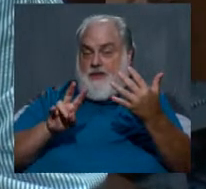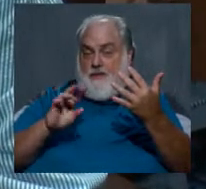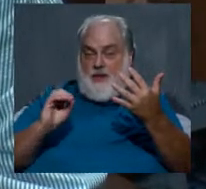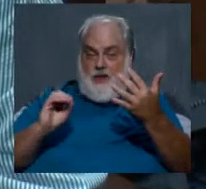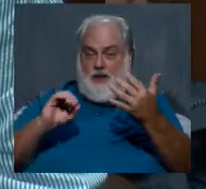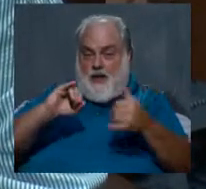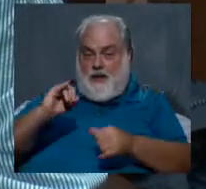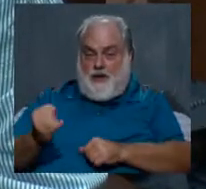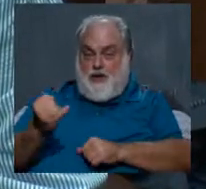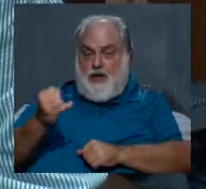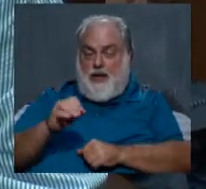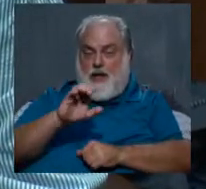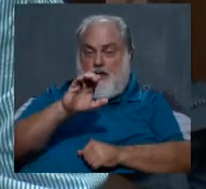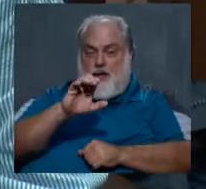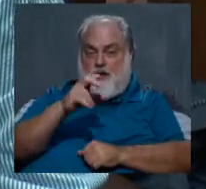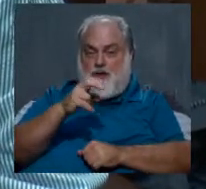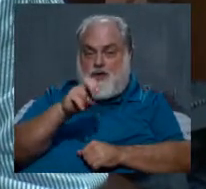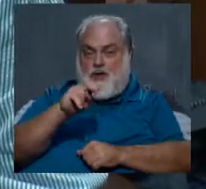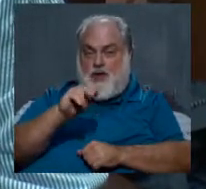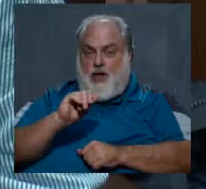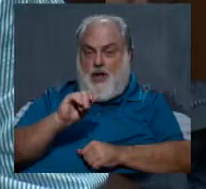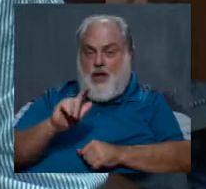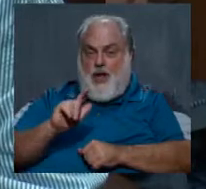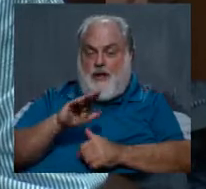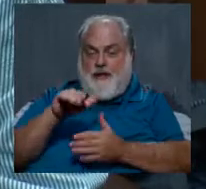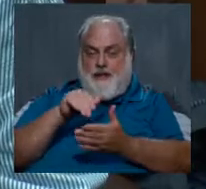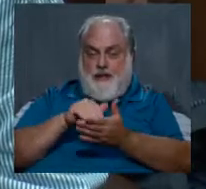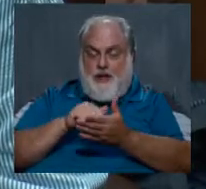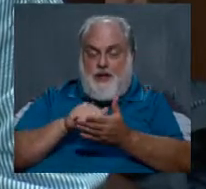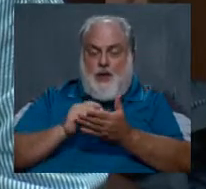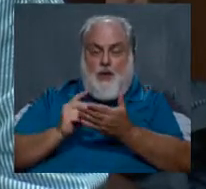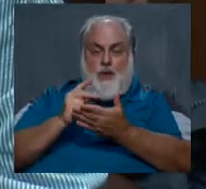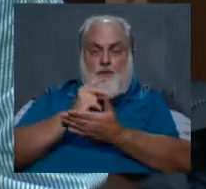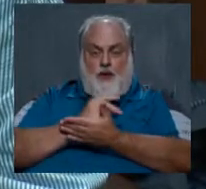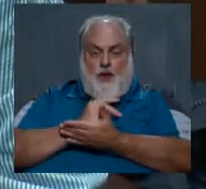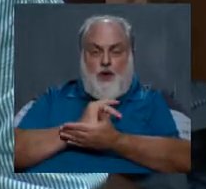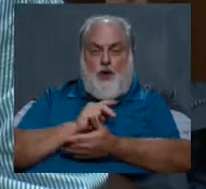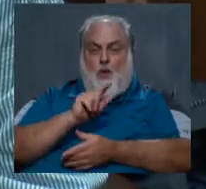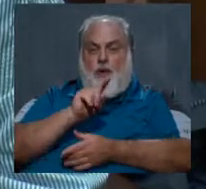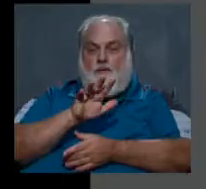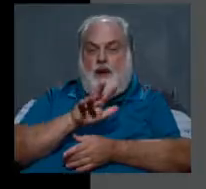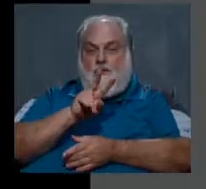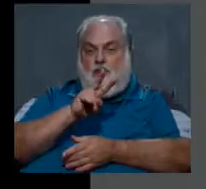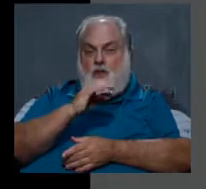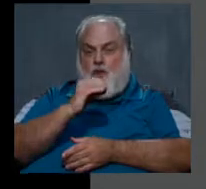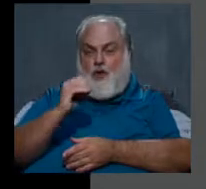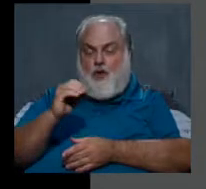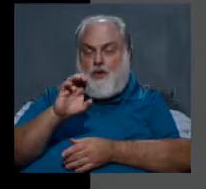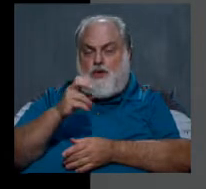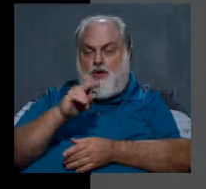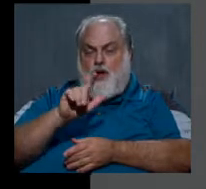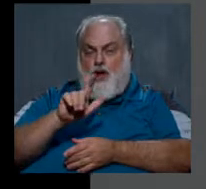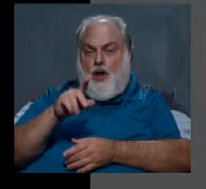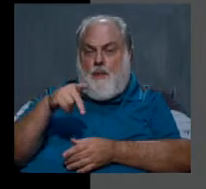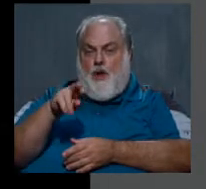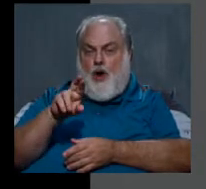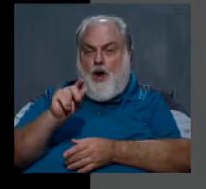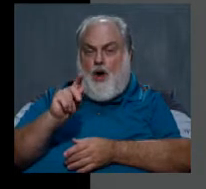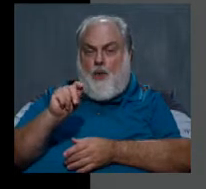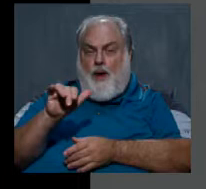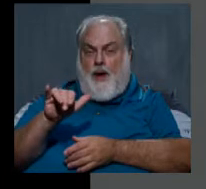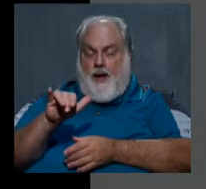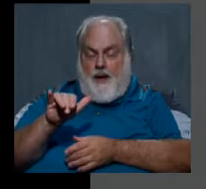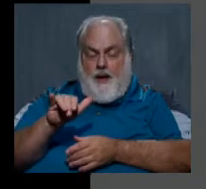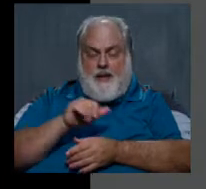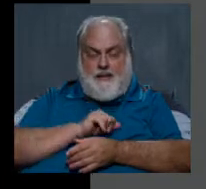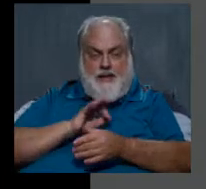Z-4470-J, Chenal Park Center Zoning Site Plan Review, located at 15200 Chenal Parkway. Staff recommends approval